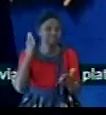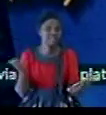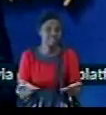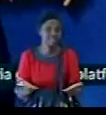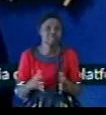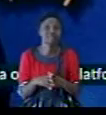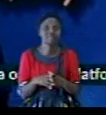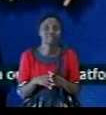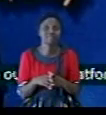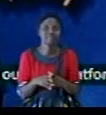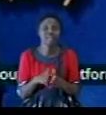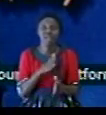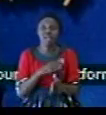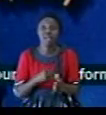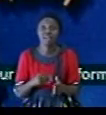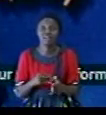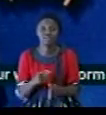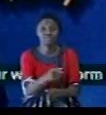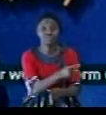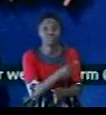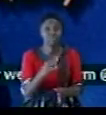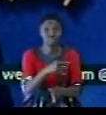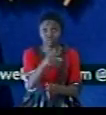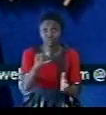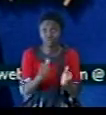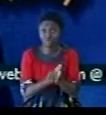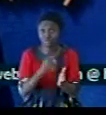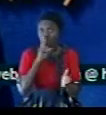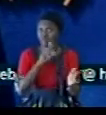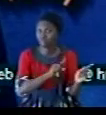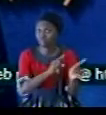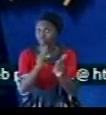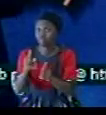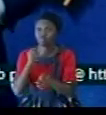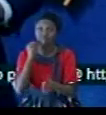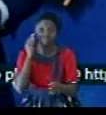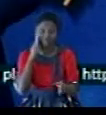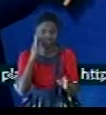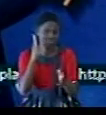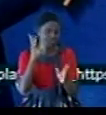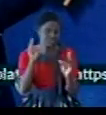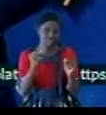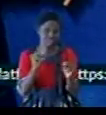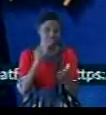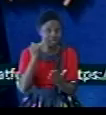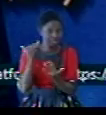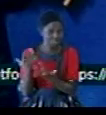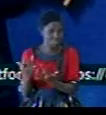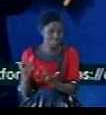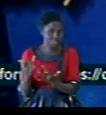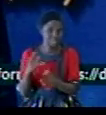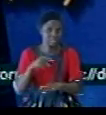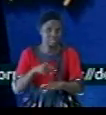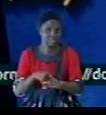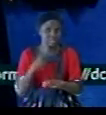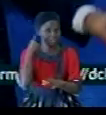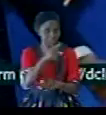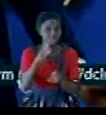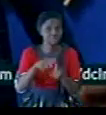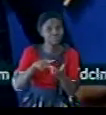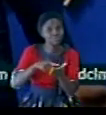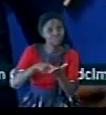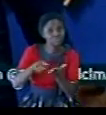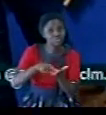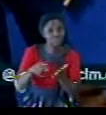those of her to us started going home. Don't go home. It's time for you to check yourselves. You will get home. The buses have been